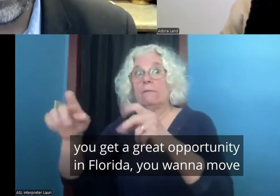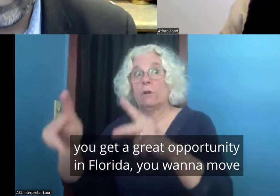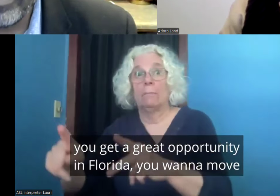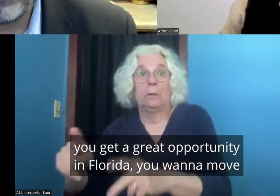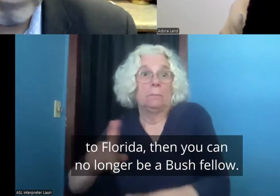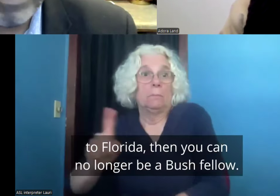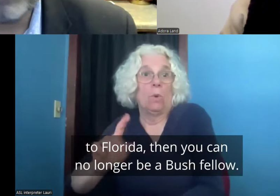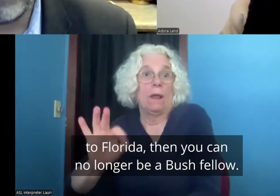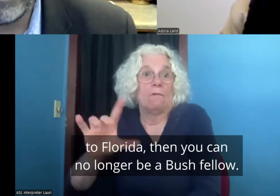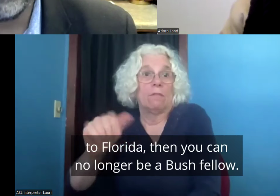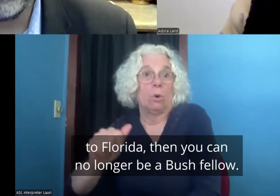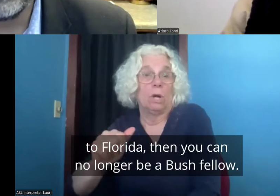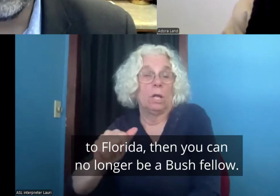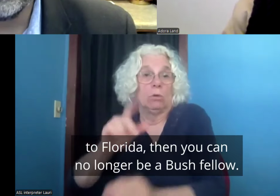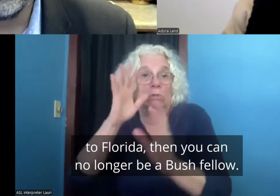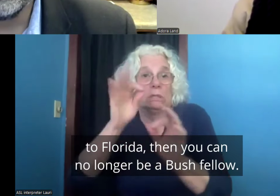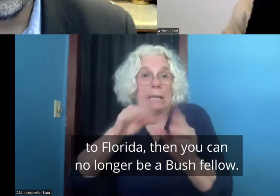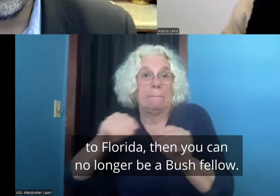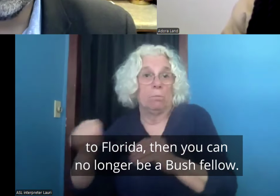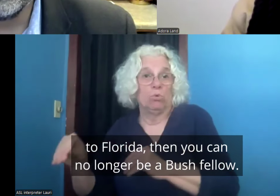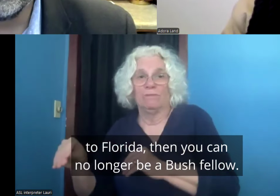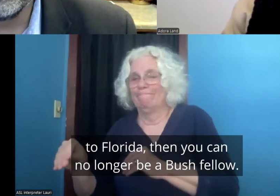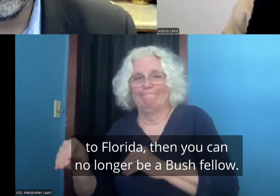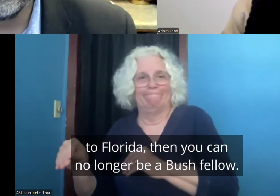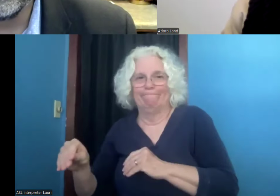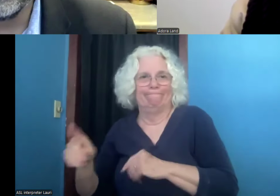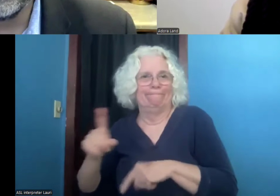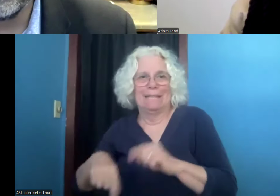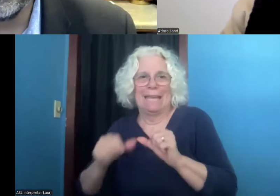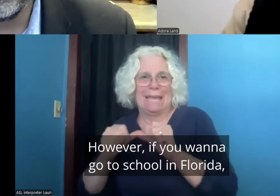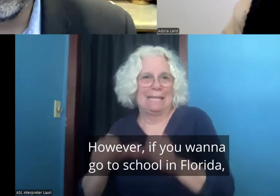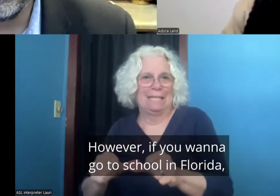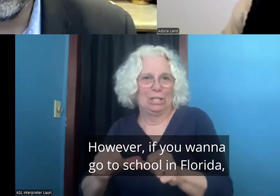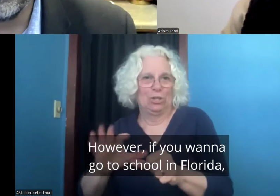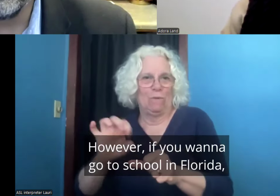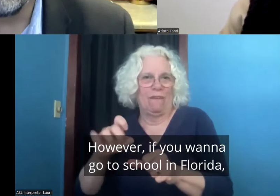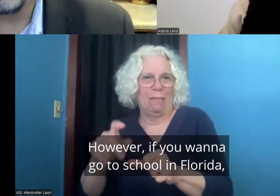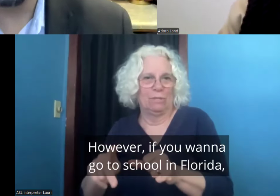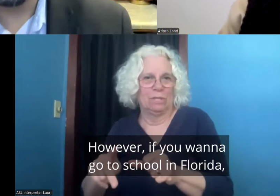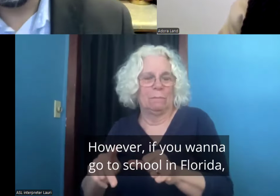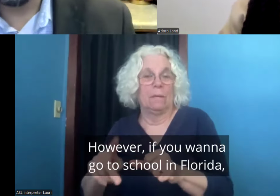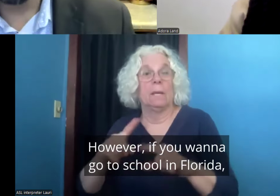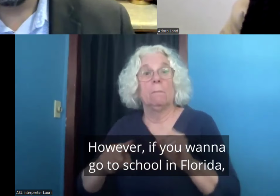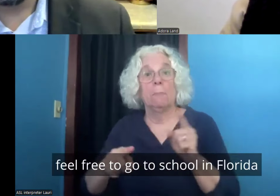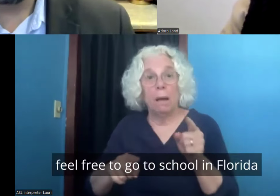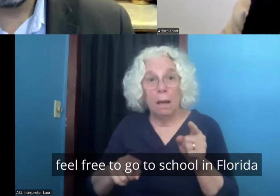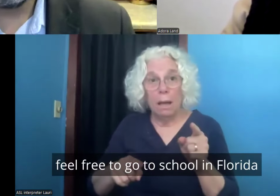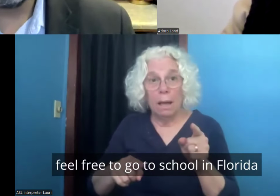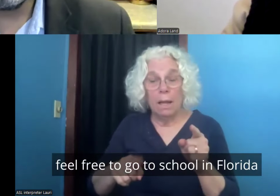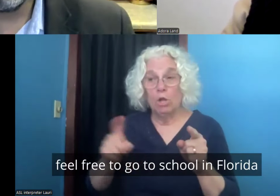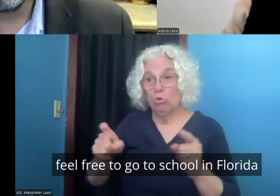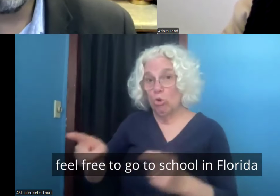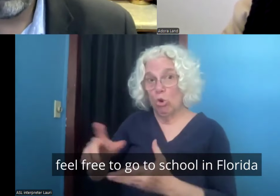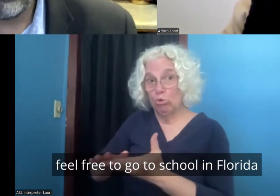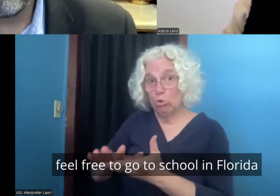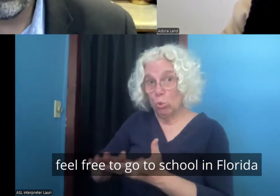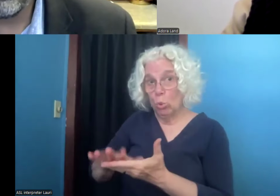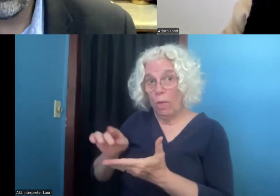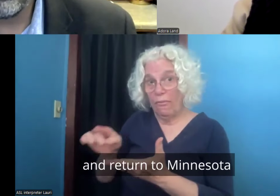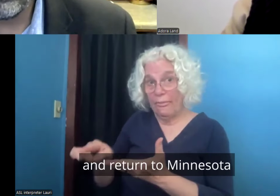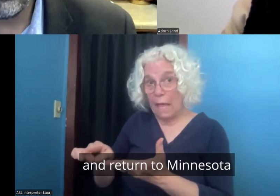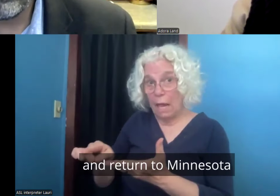and you want to move to Florida, then you can no longer be a Bush Fellow. However, if you want to go to school in Florida, feel free to go to school in Florida and